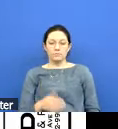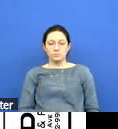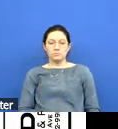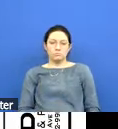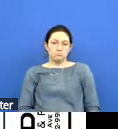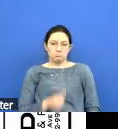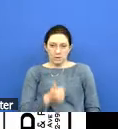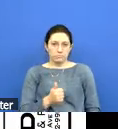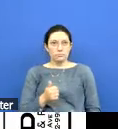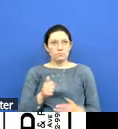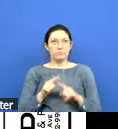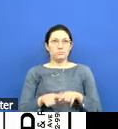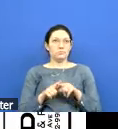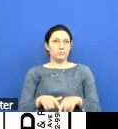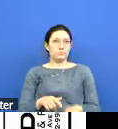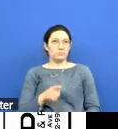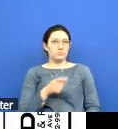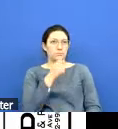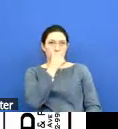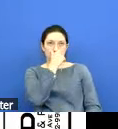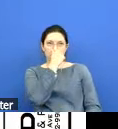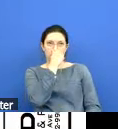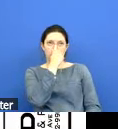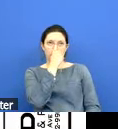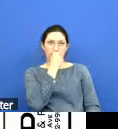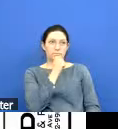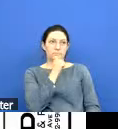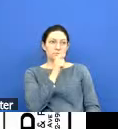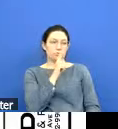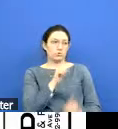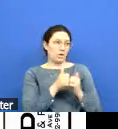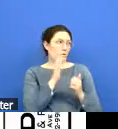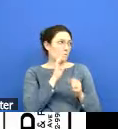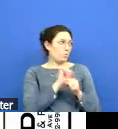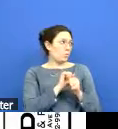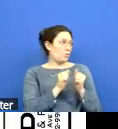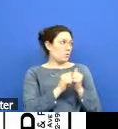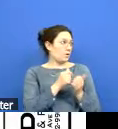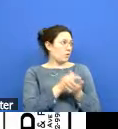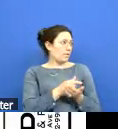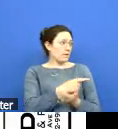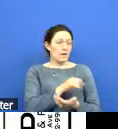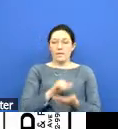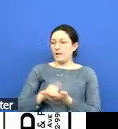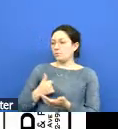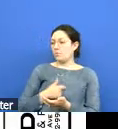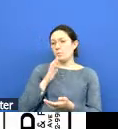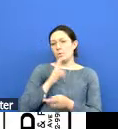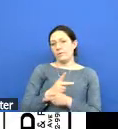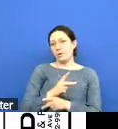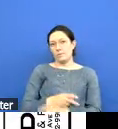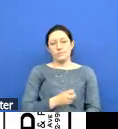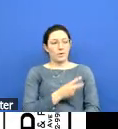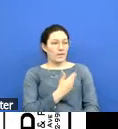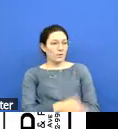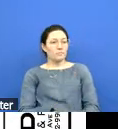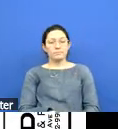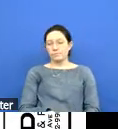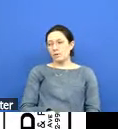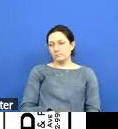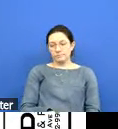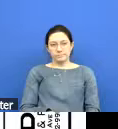sense. I'm not sure how that's going to work with gravity. That's what we'll have to find out. Okay, thank you. Okay, thank